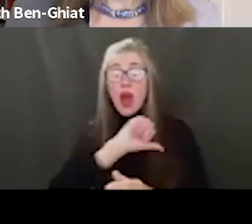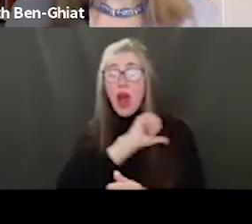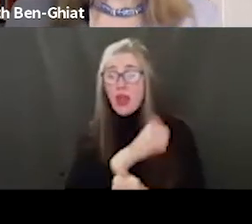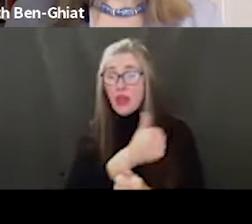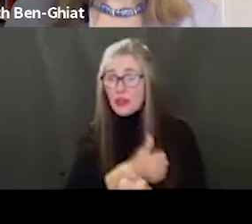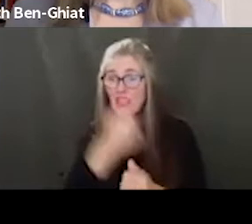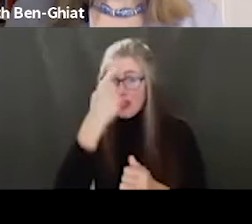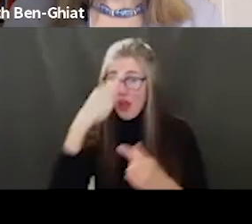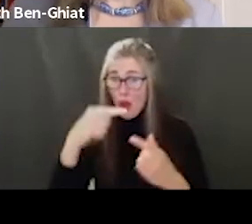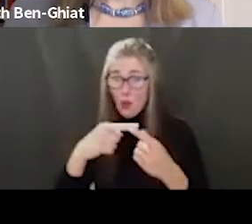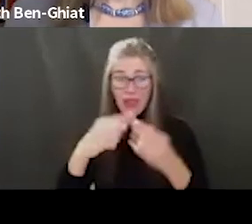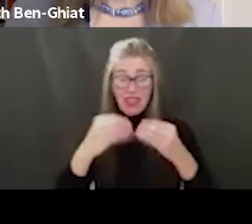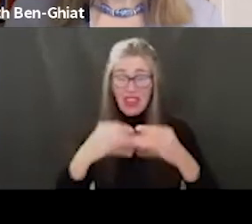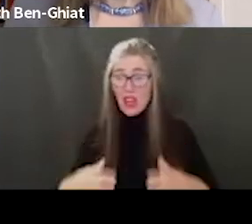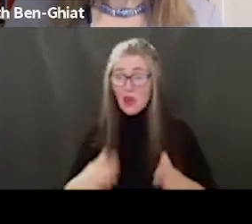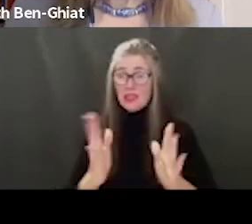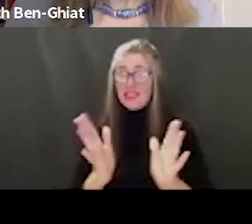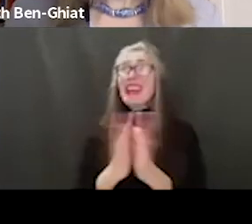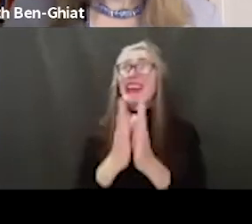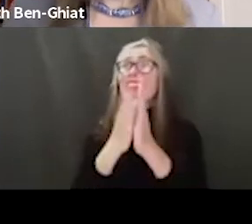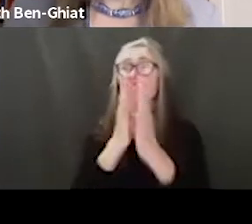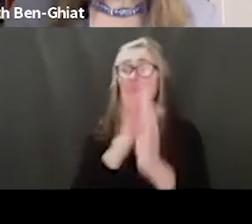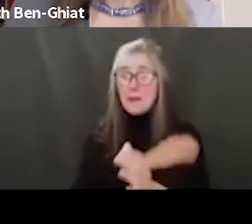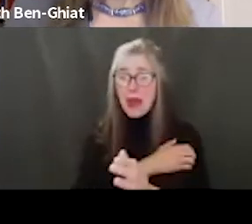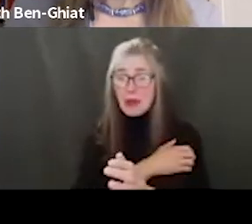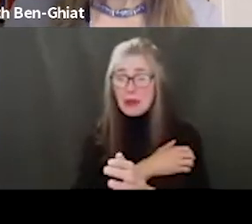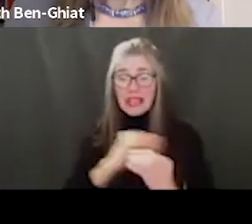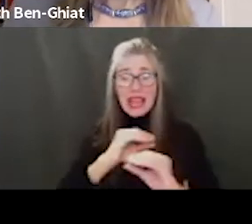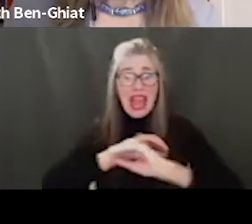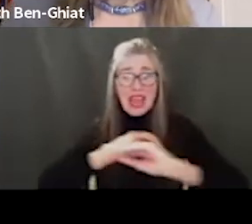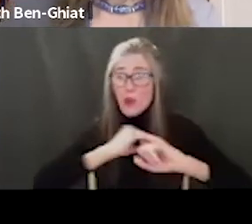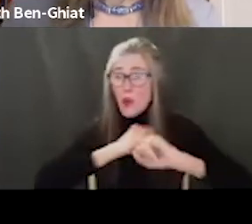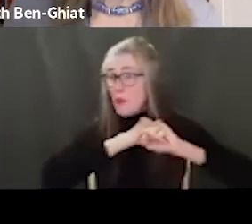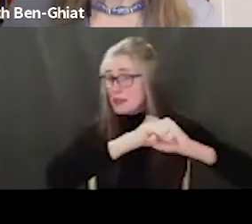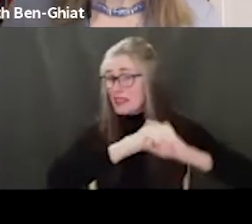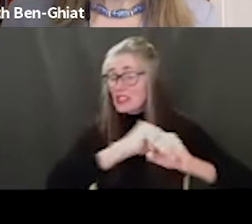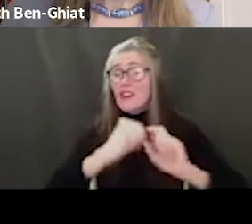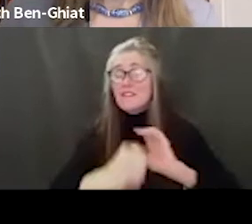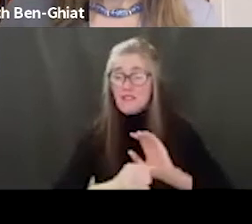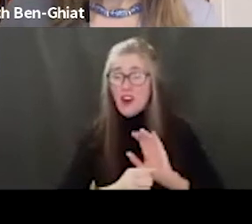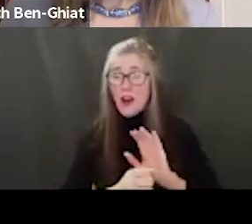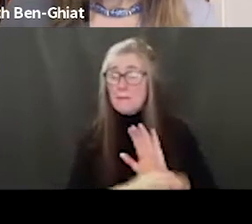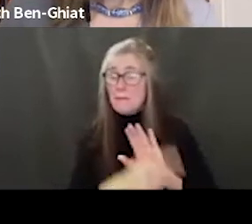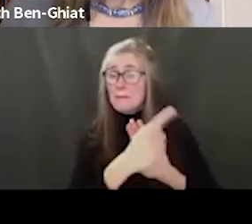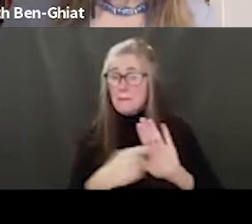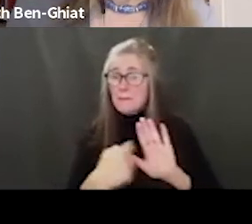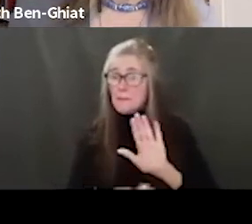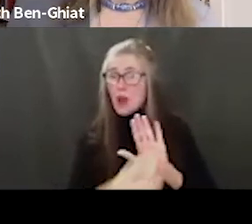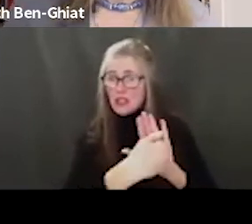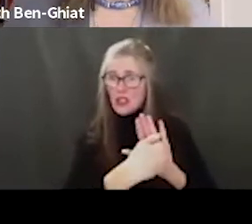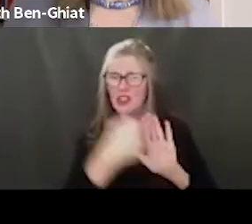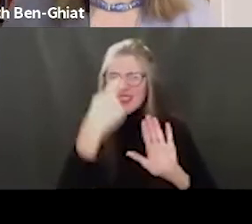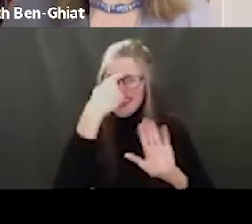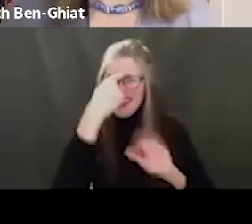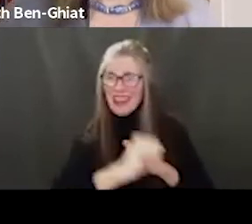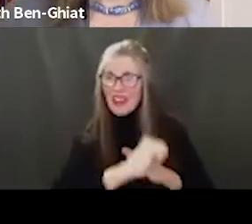the loss of adulation, power, and immunity from prosecution as an existential threat. And this is